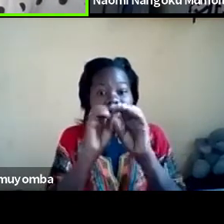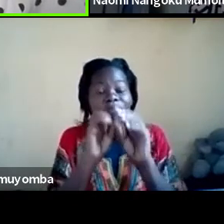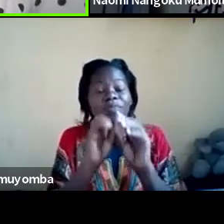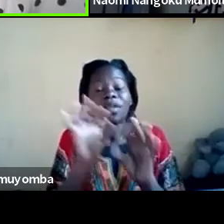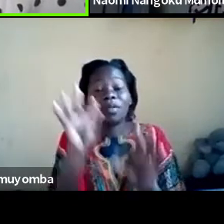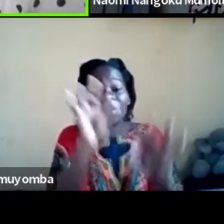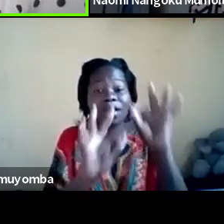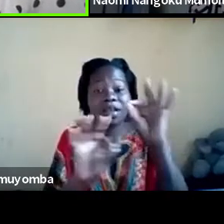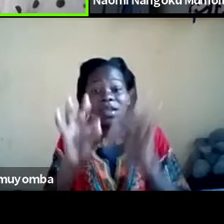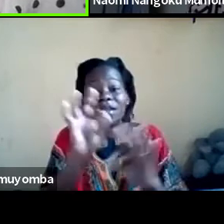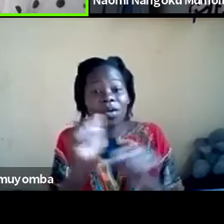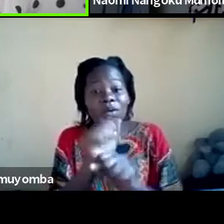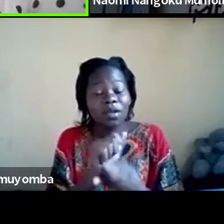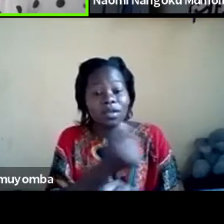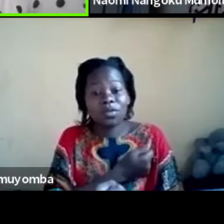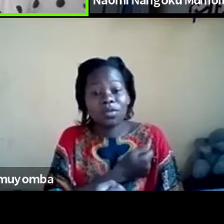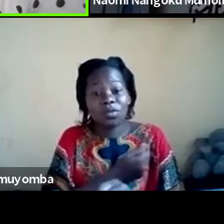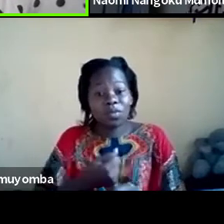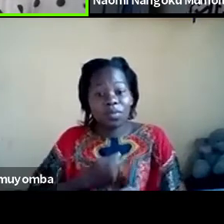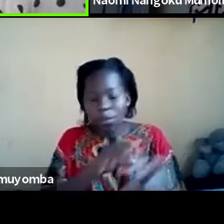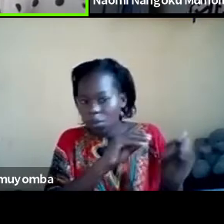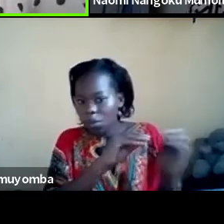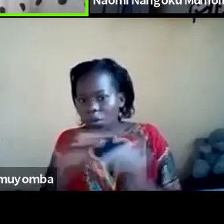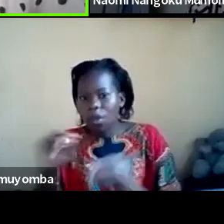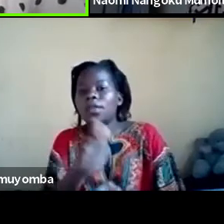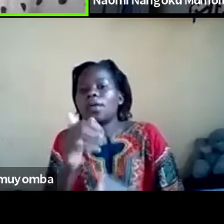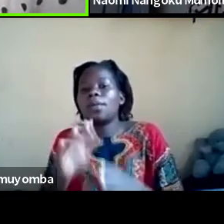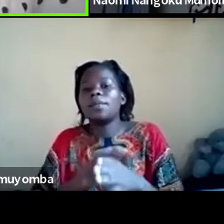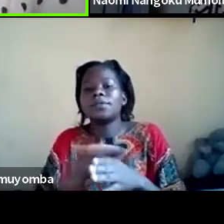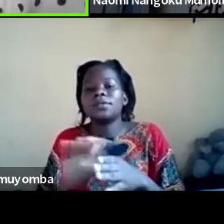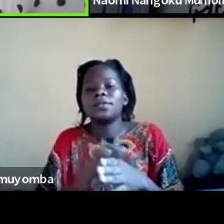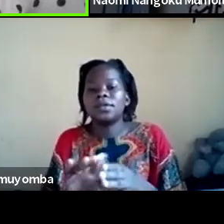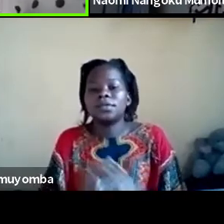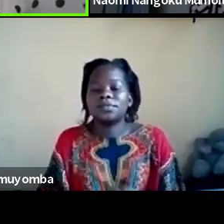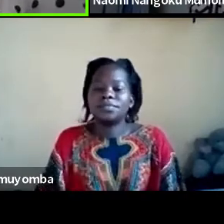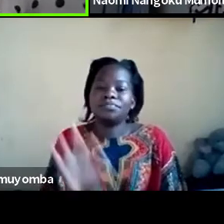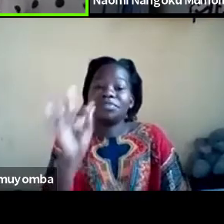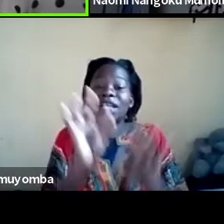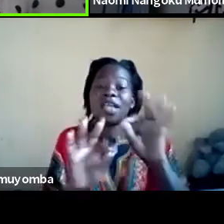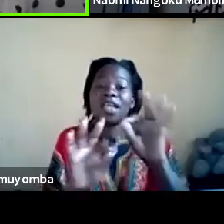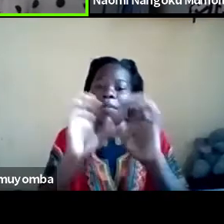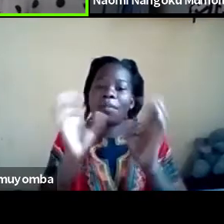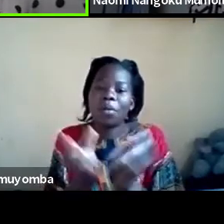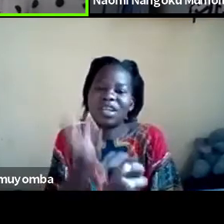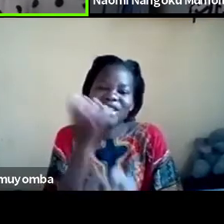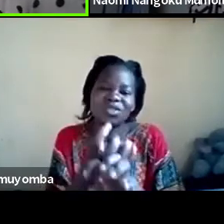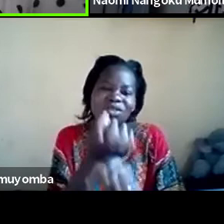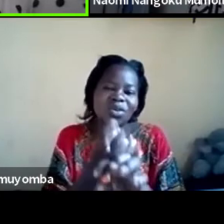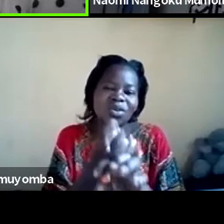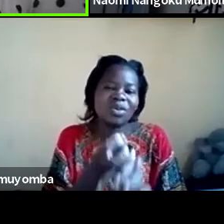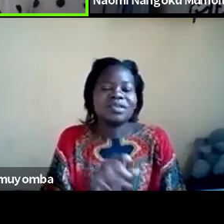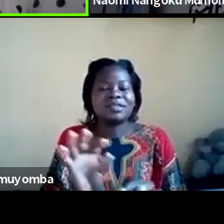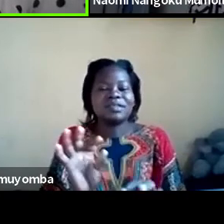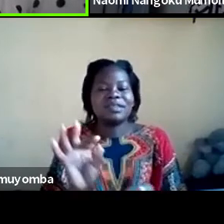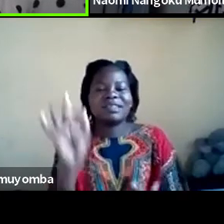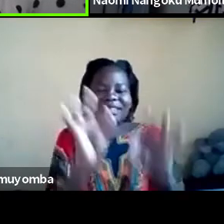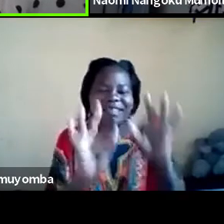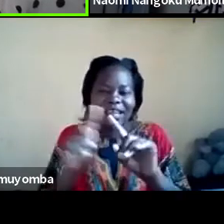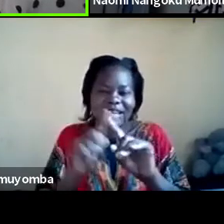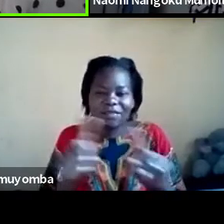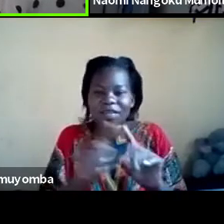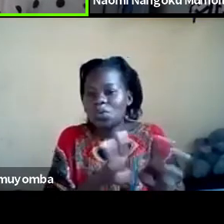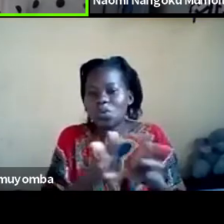very decorative ceramic pots and stones, and there's a way they are refined into different shapes. It's amazing. And